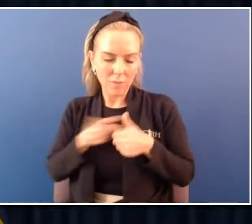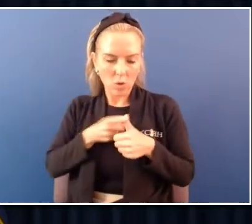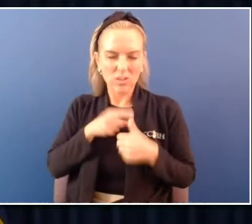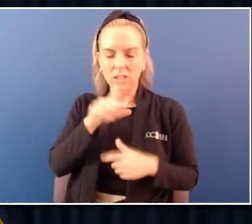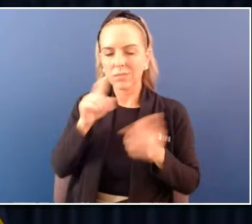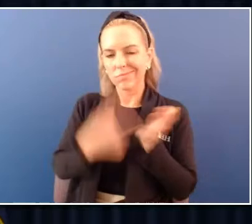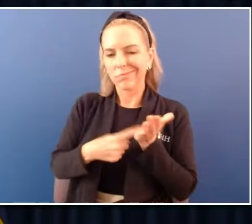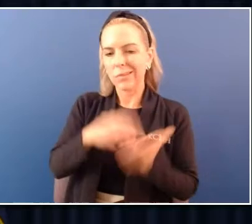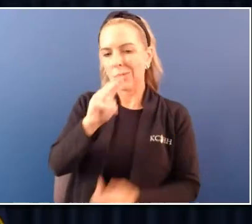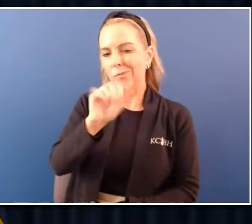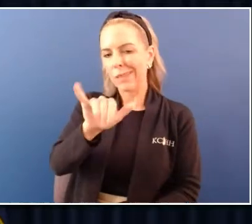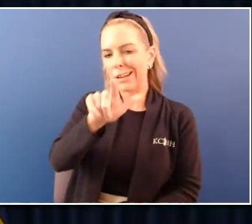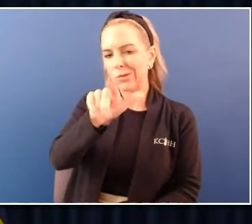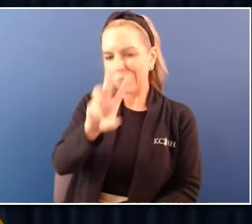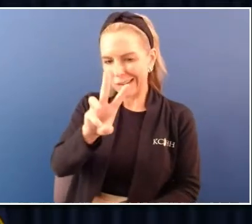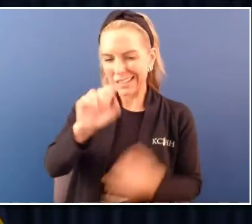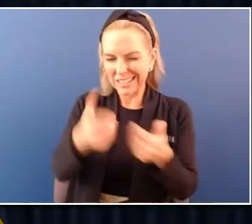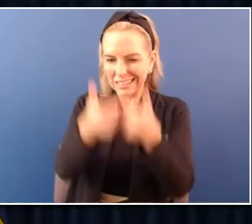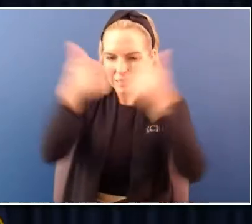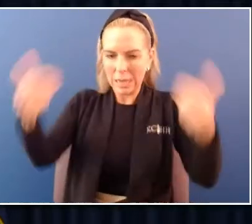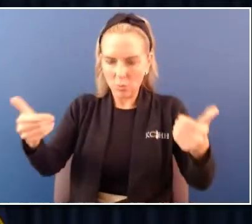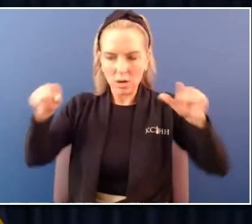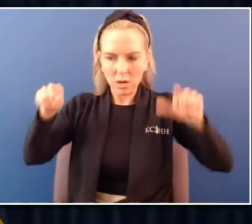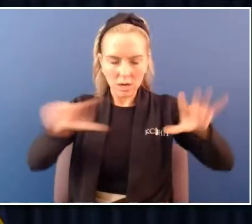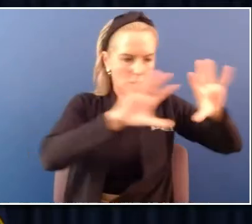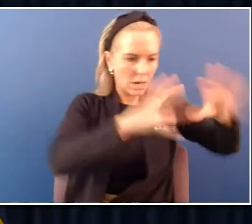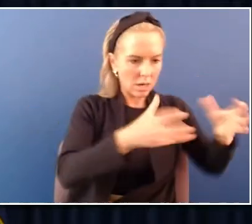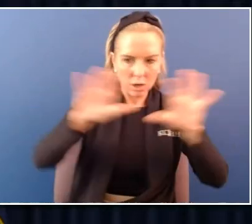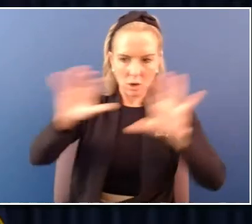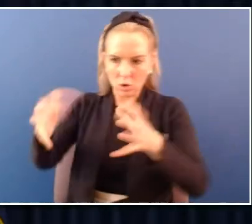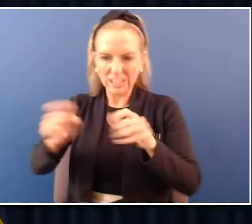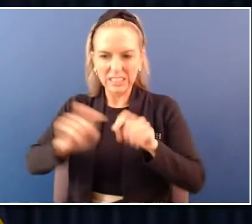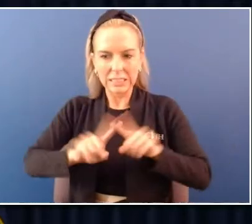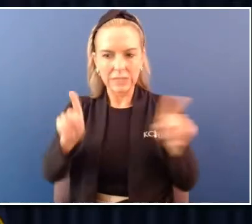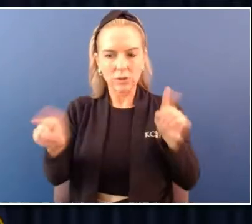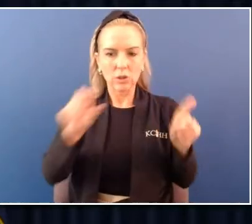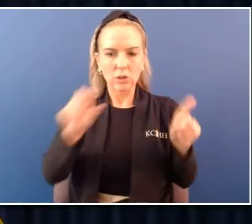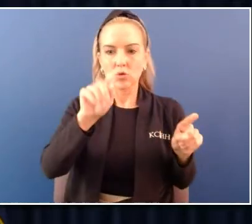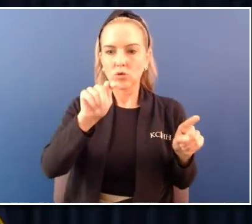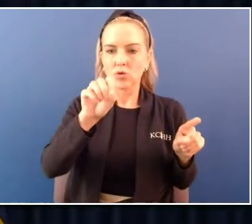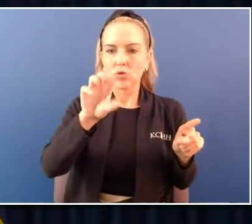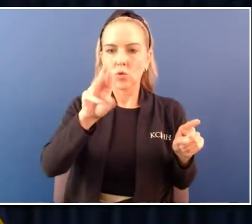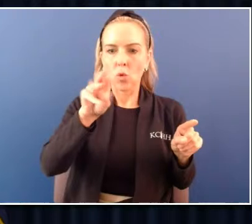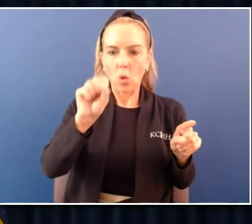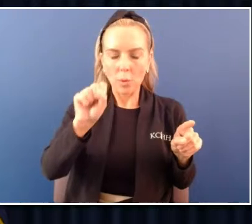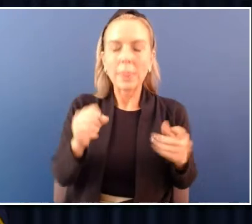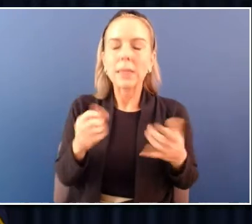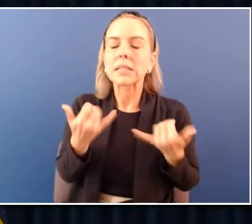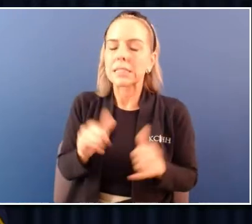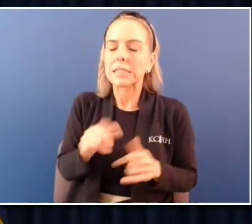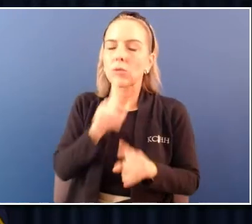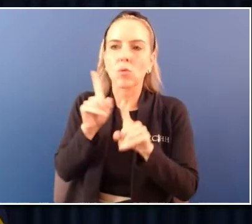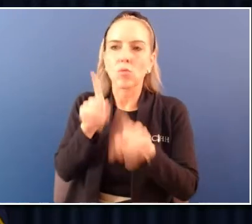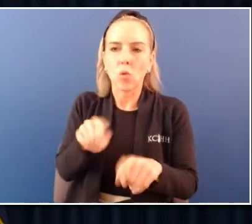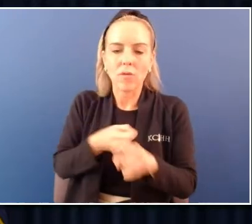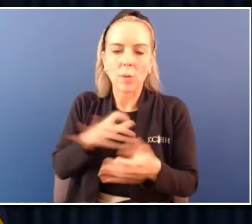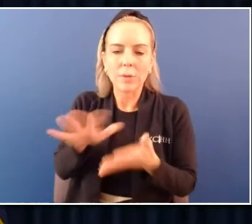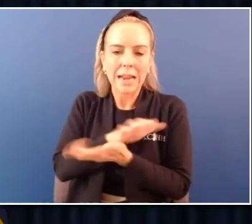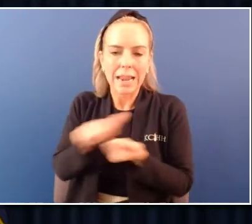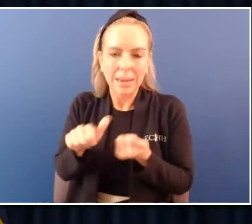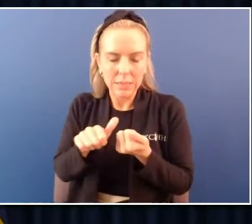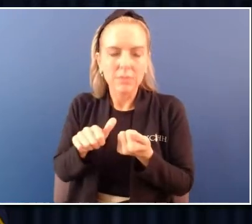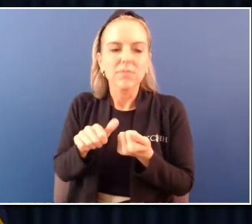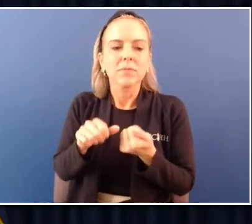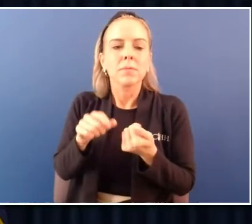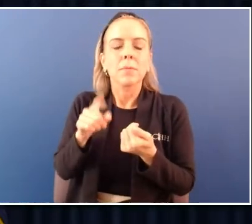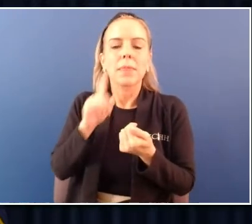it's important that we separate these two because one, we're still reporting on damage and looking to make the